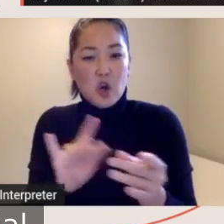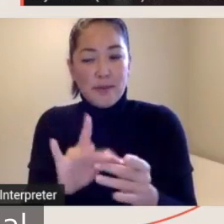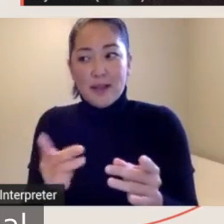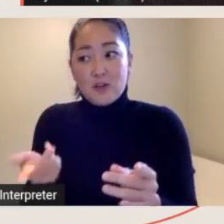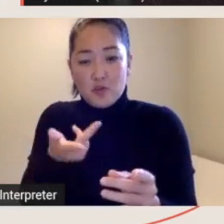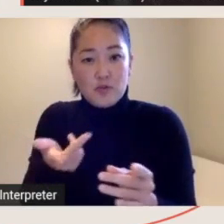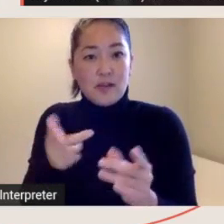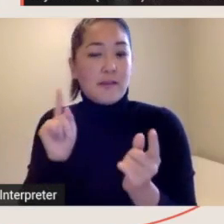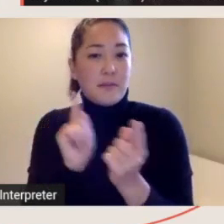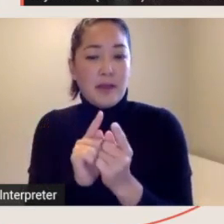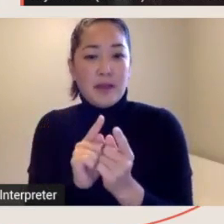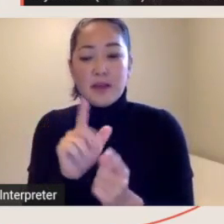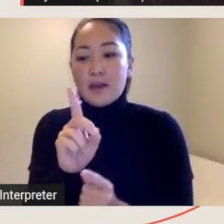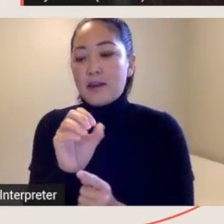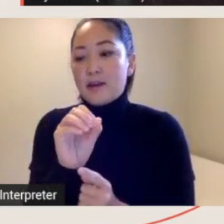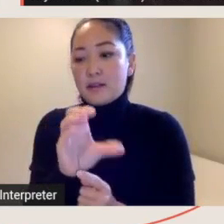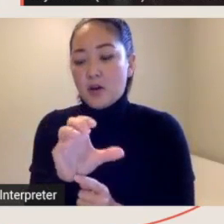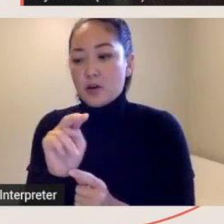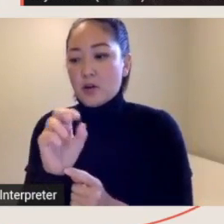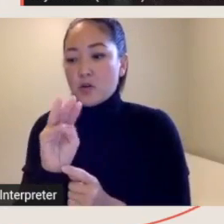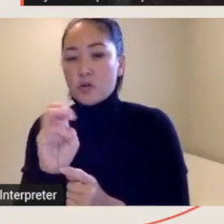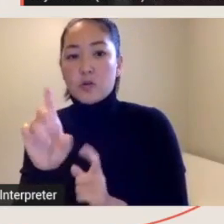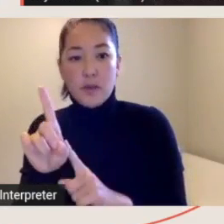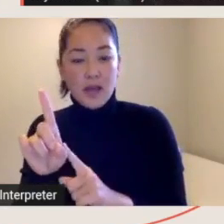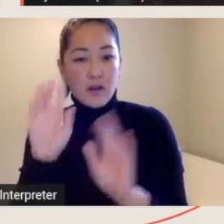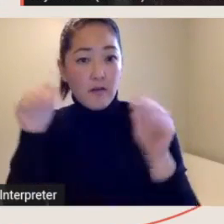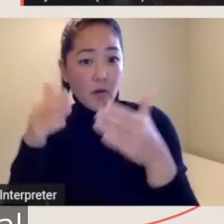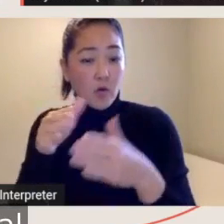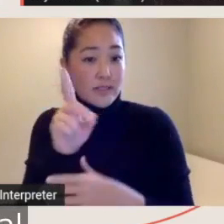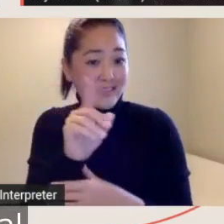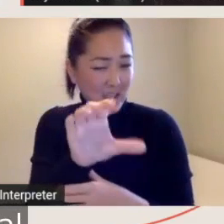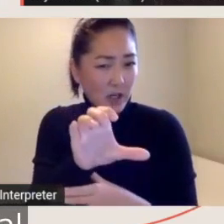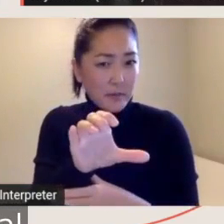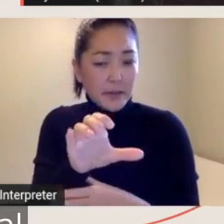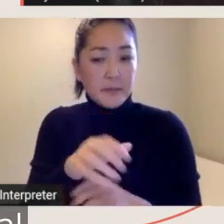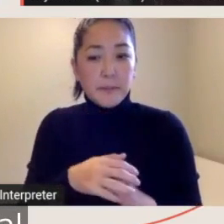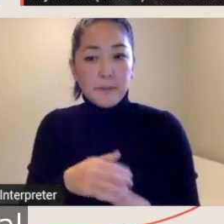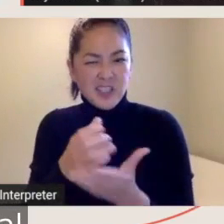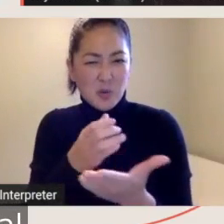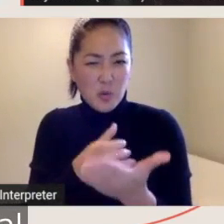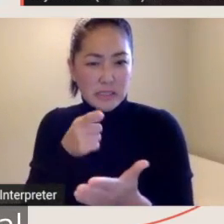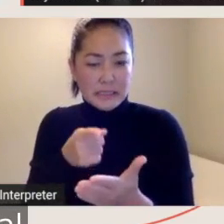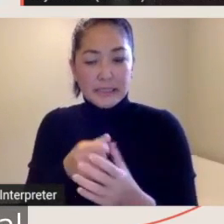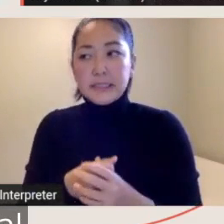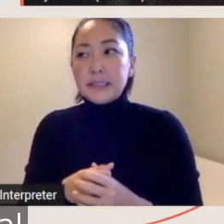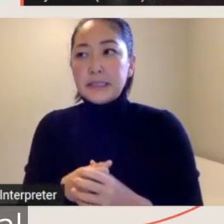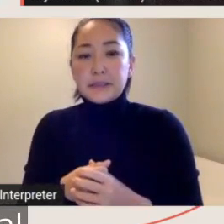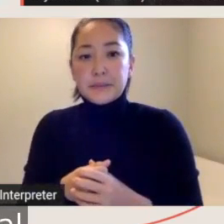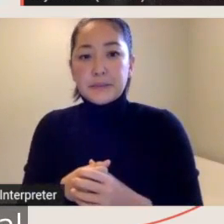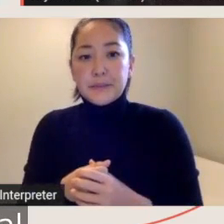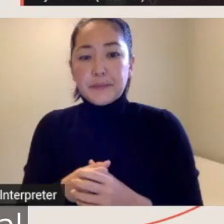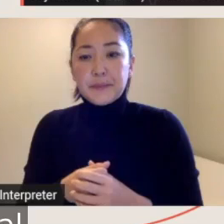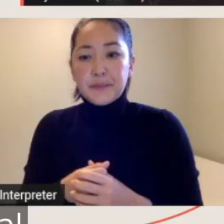Doc Nomads that focuses on documentary directing. And in there,